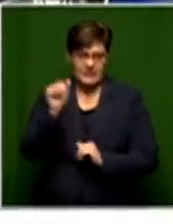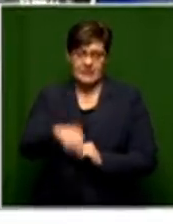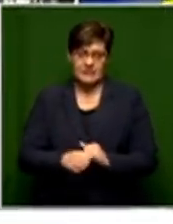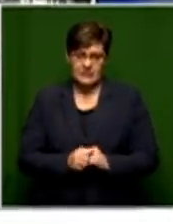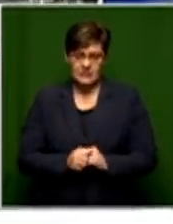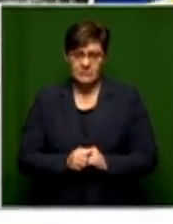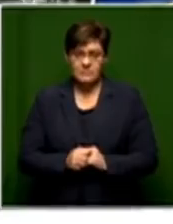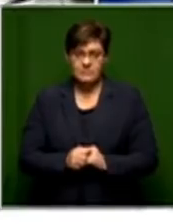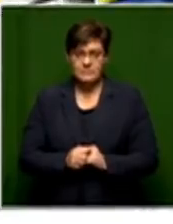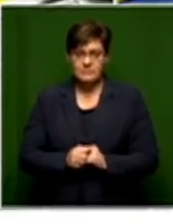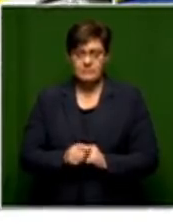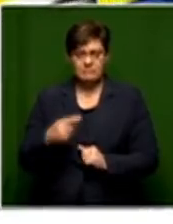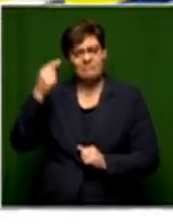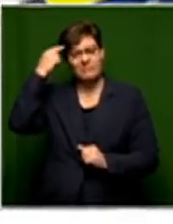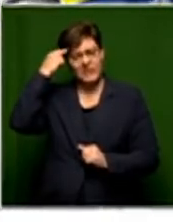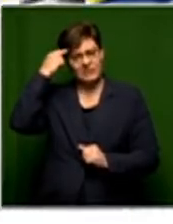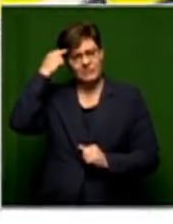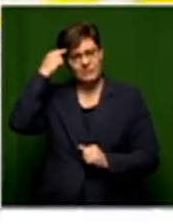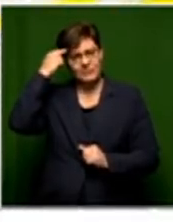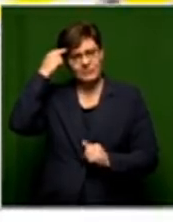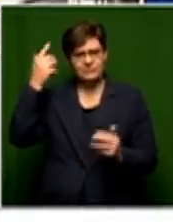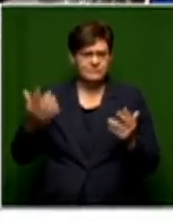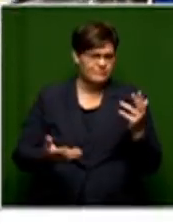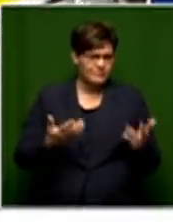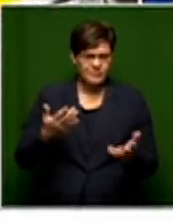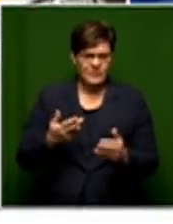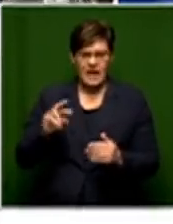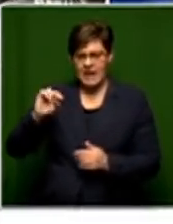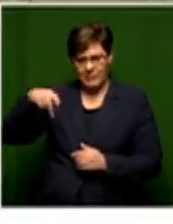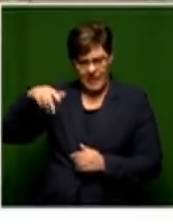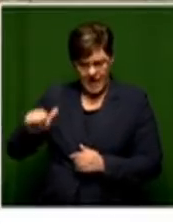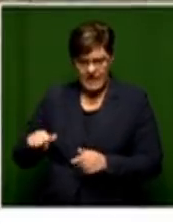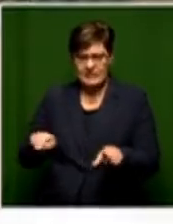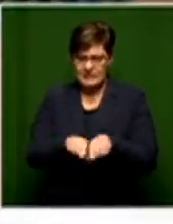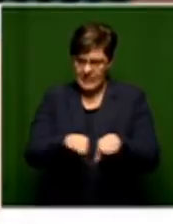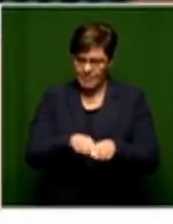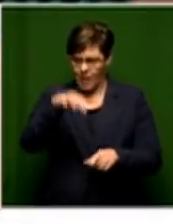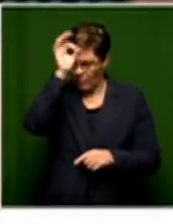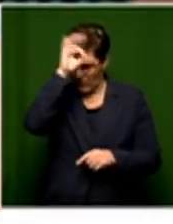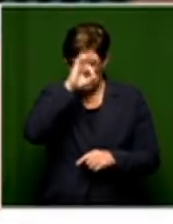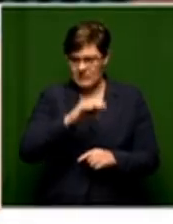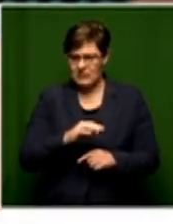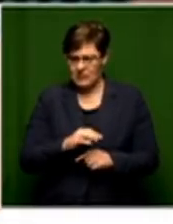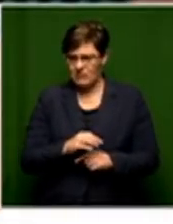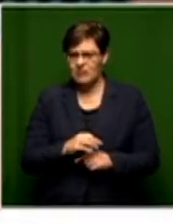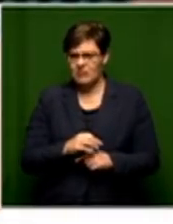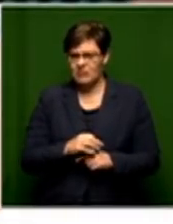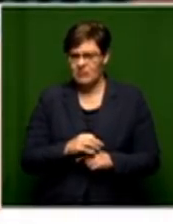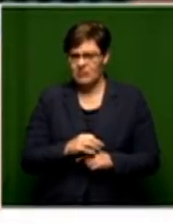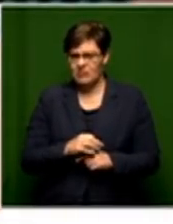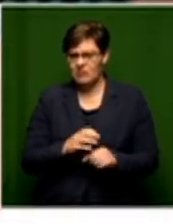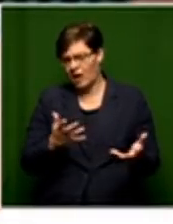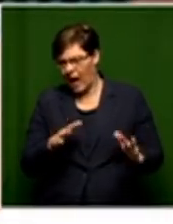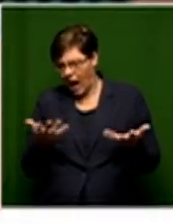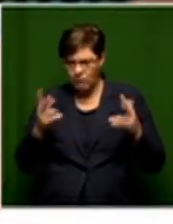in this particular instance, I think, you know, the prosecuting authority as well as the police are quite keeping mum on